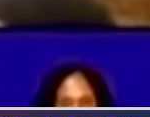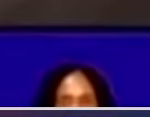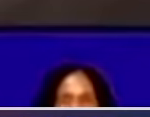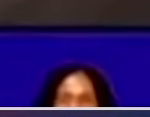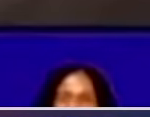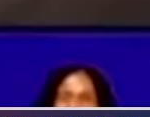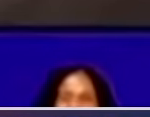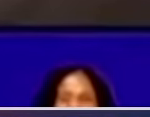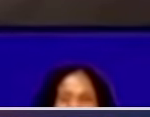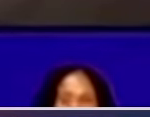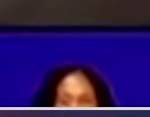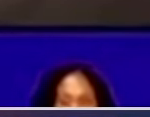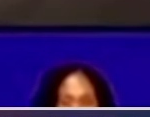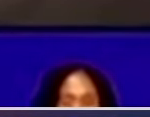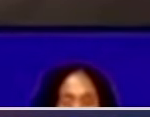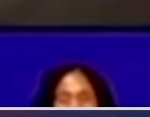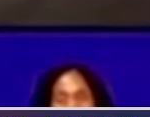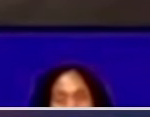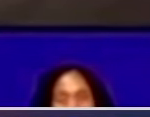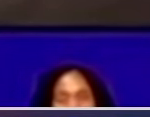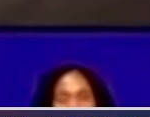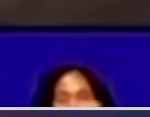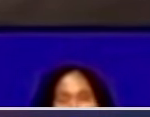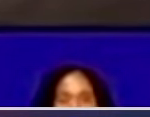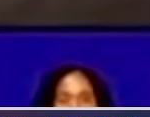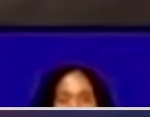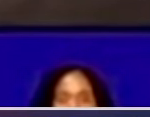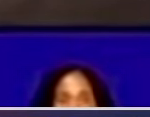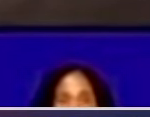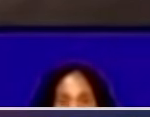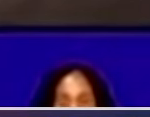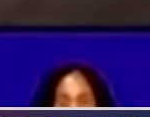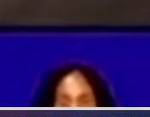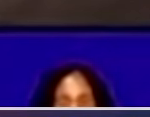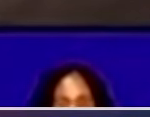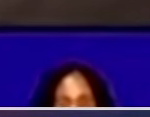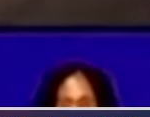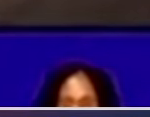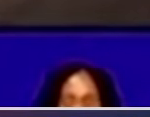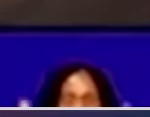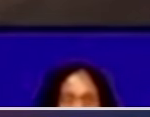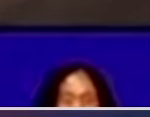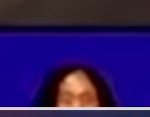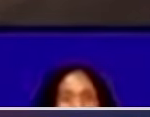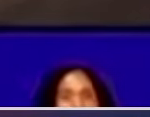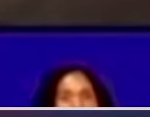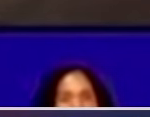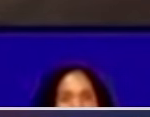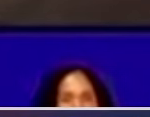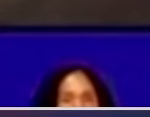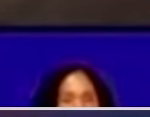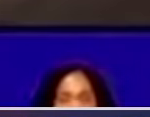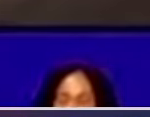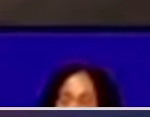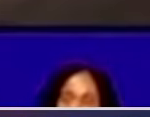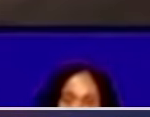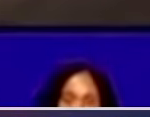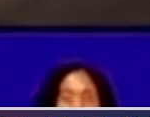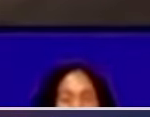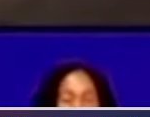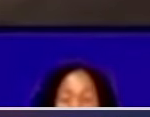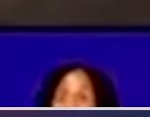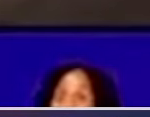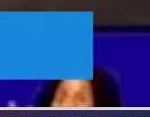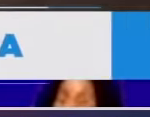your executive would be employable in the private sector. And frankly, you know that some of them should be behind